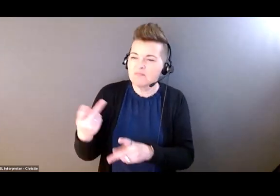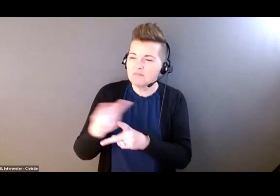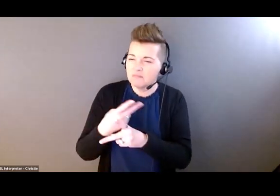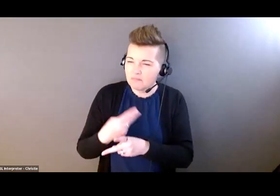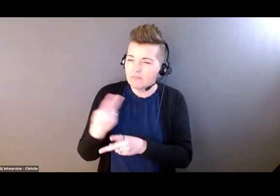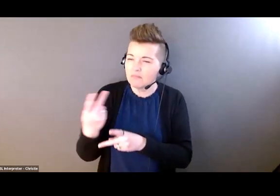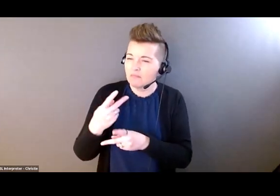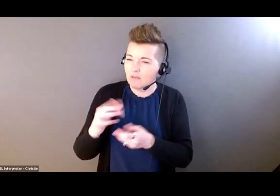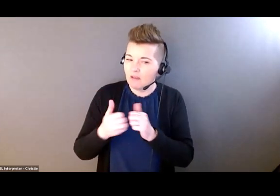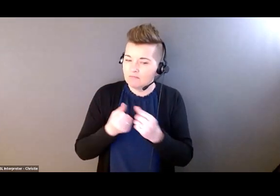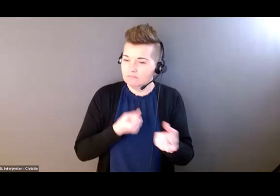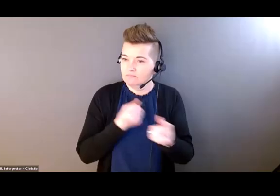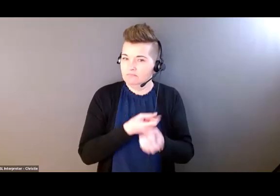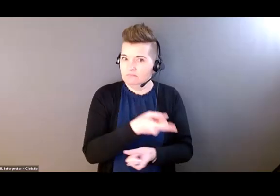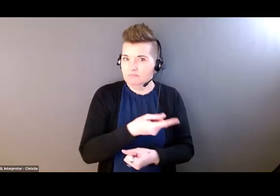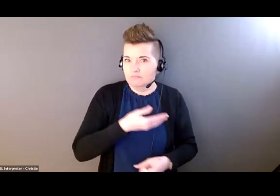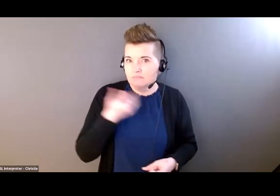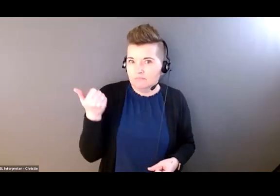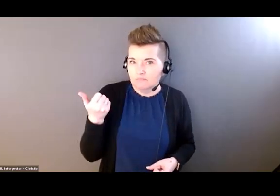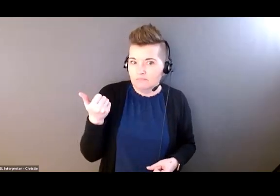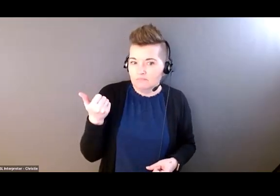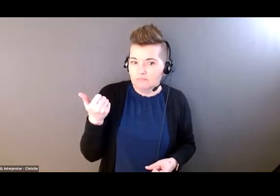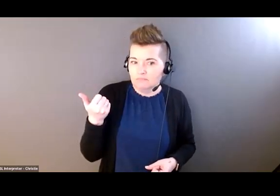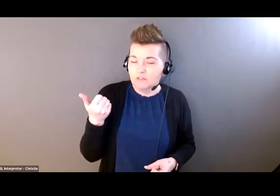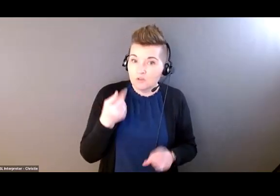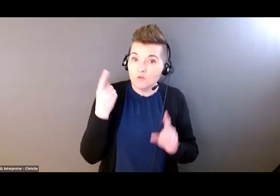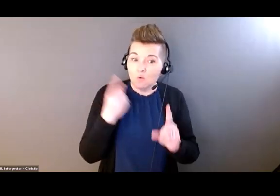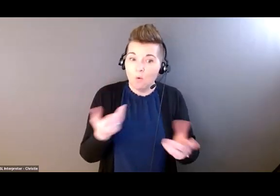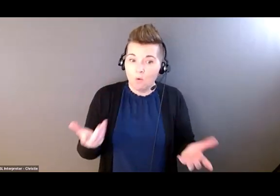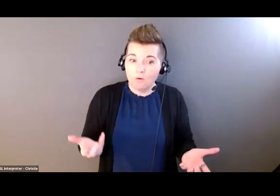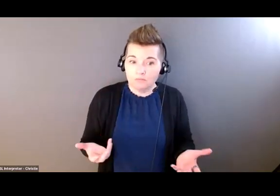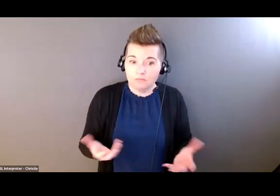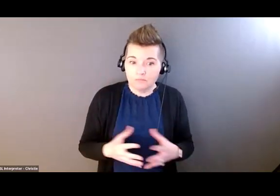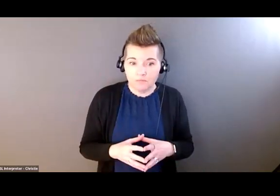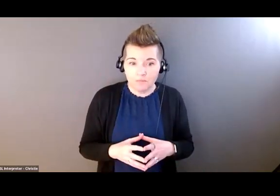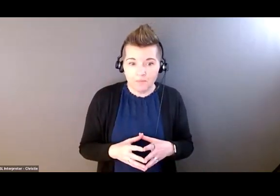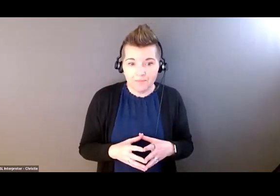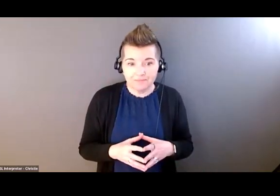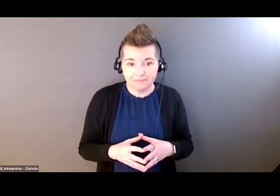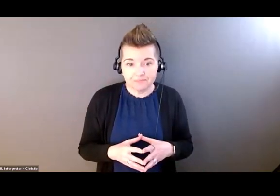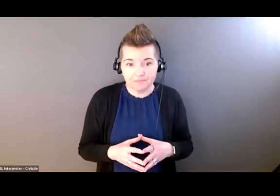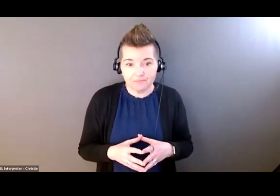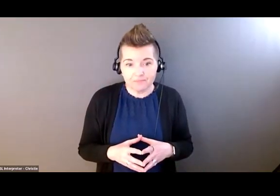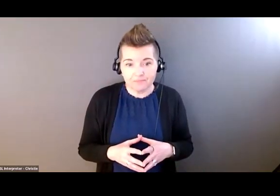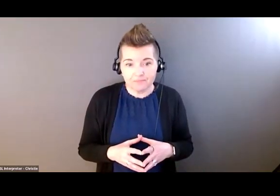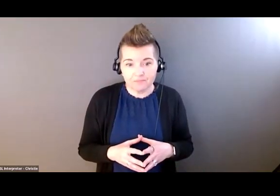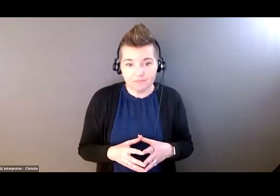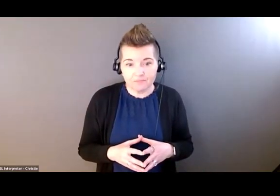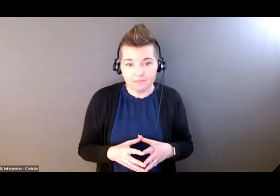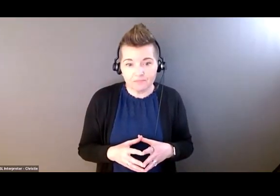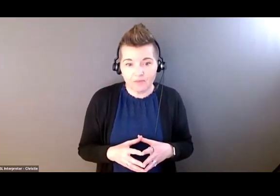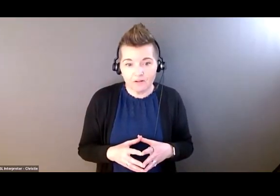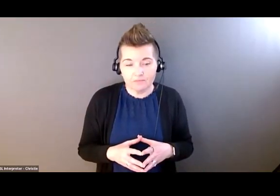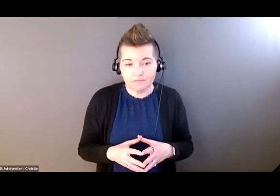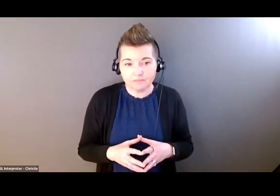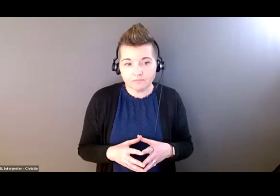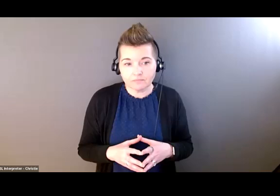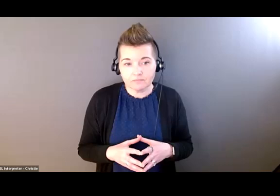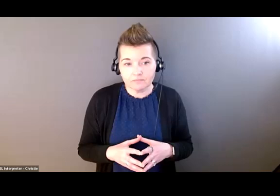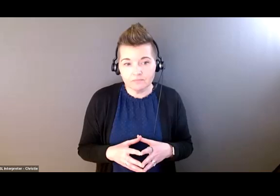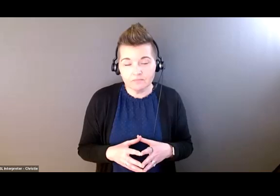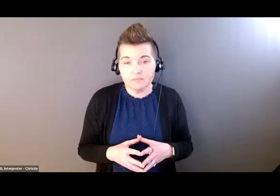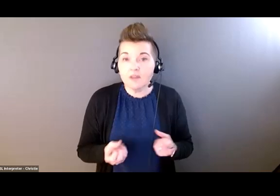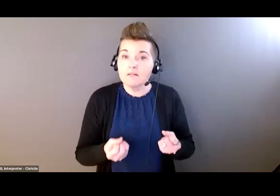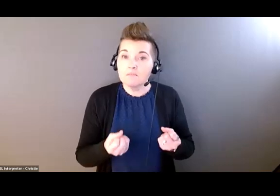to contribute to where you would land and where your final destination would be, things look different for